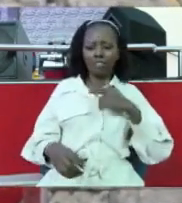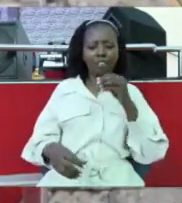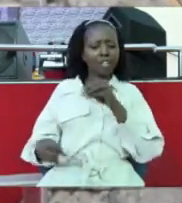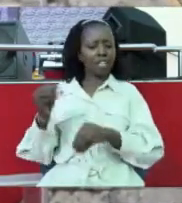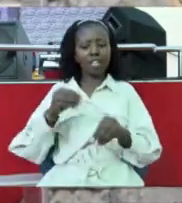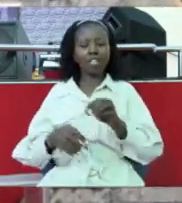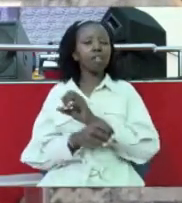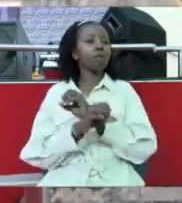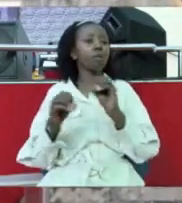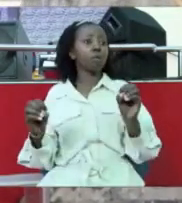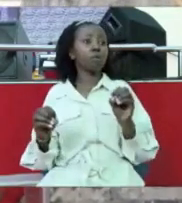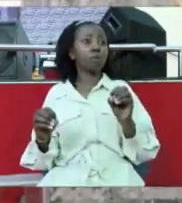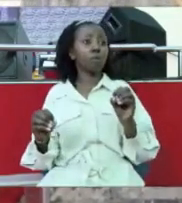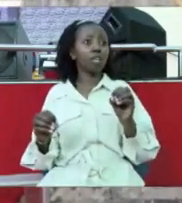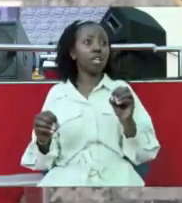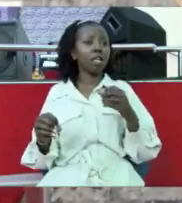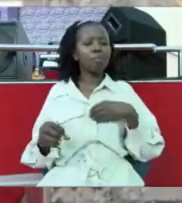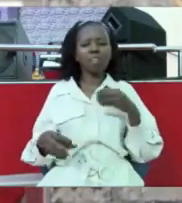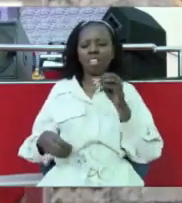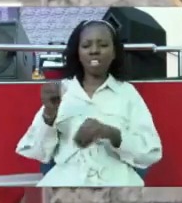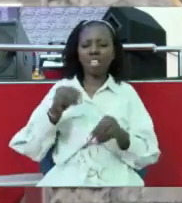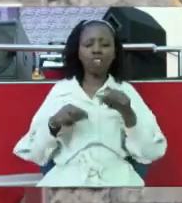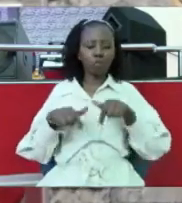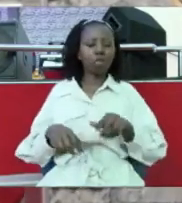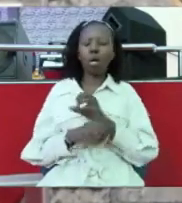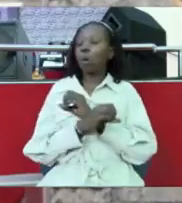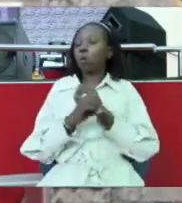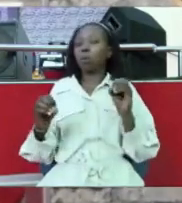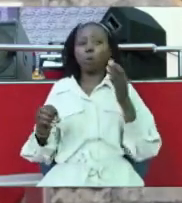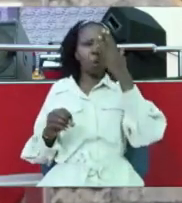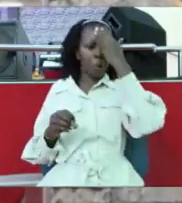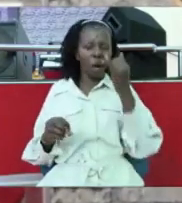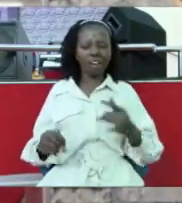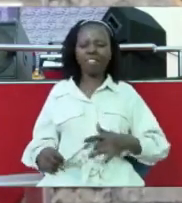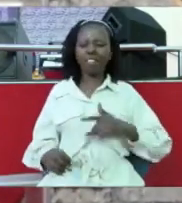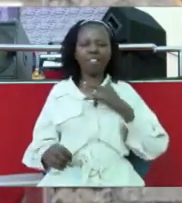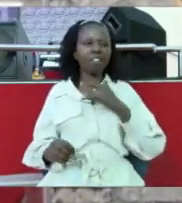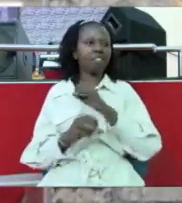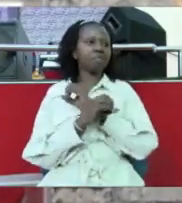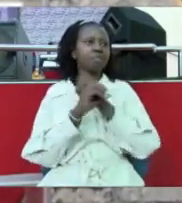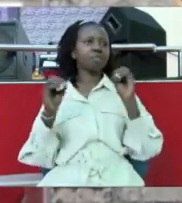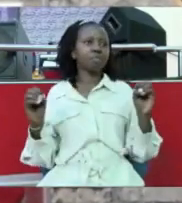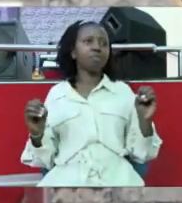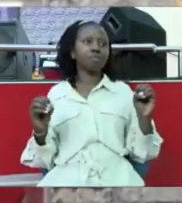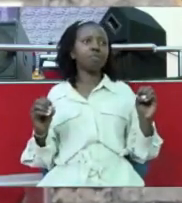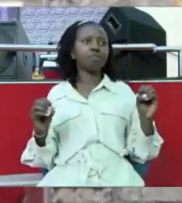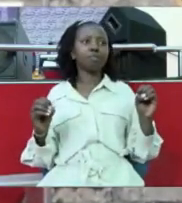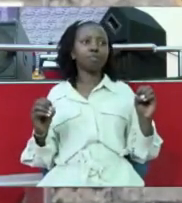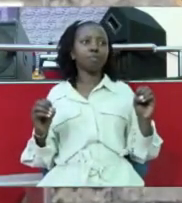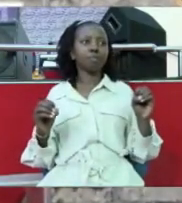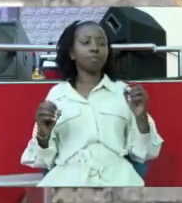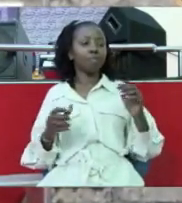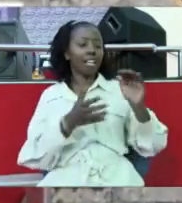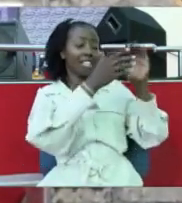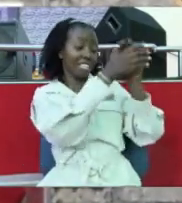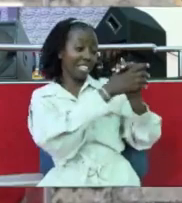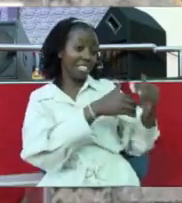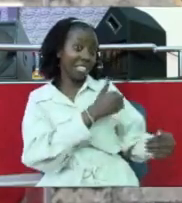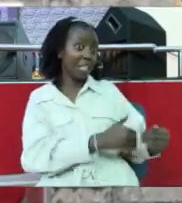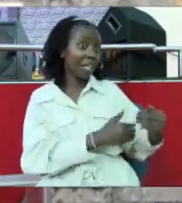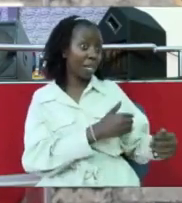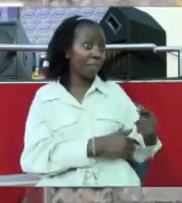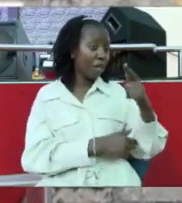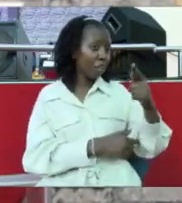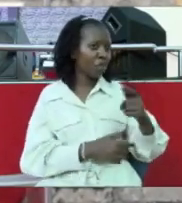kutoa mimi. And I will not give today because I don't feel like giving. Sitapeana kwa sababu sihisi kutoa. Greet your neighbor. Are you feeling not